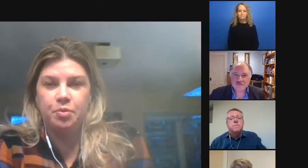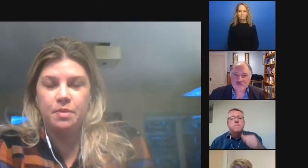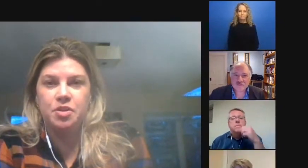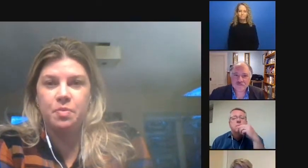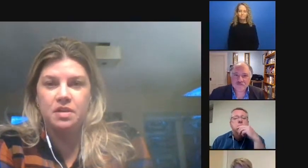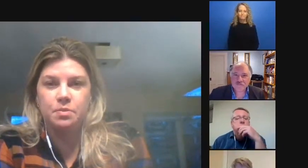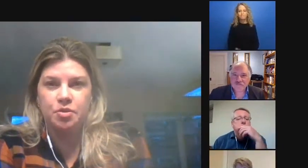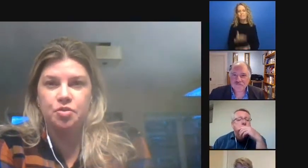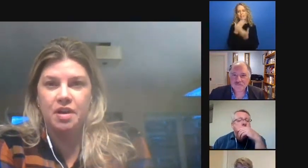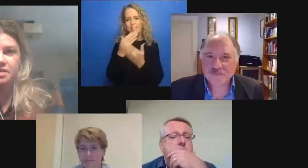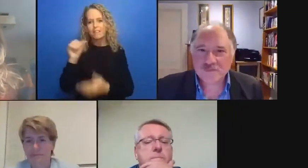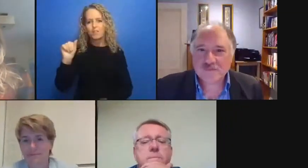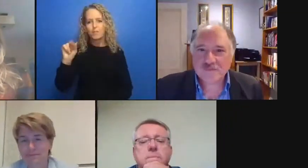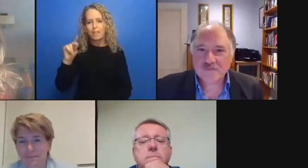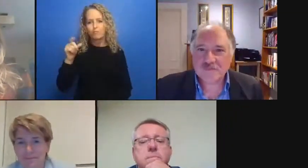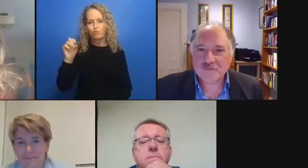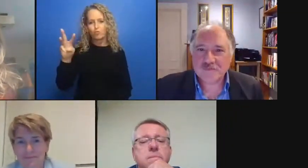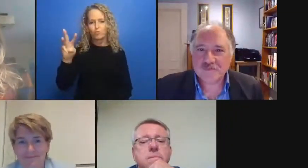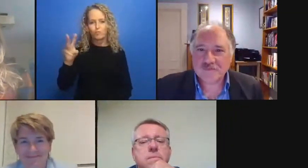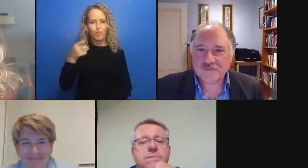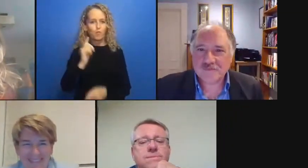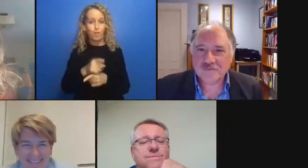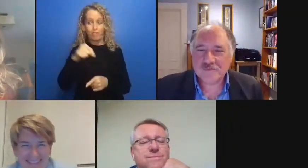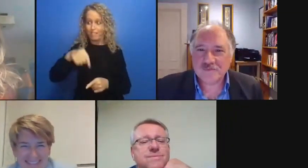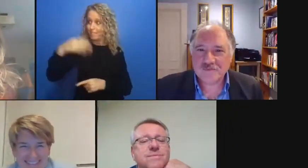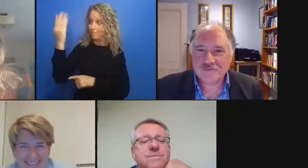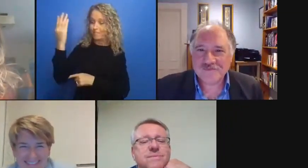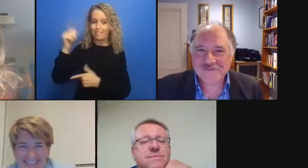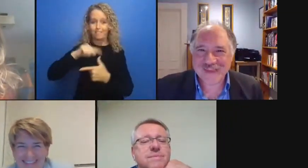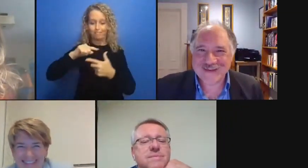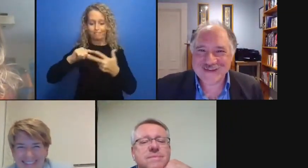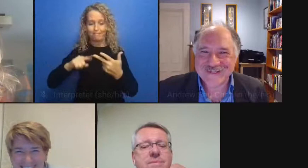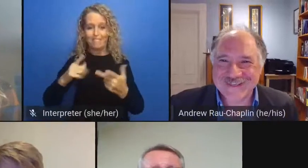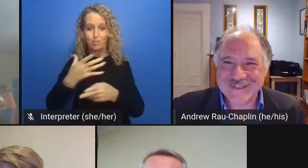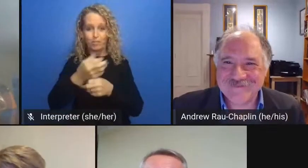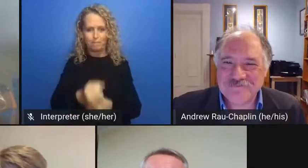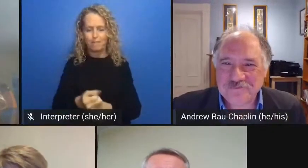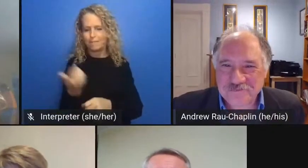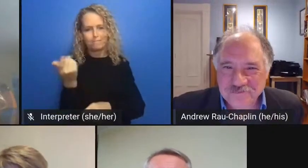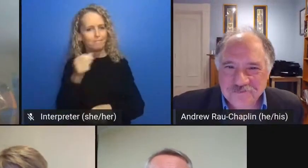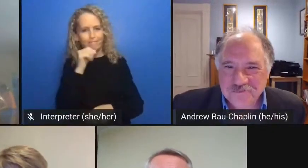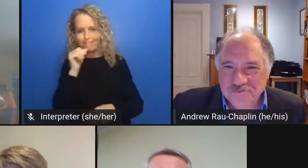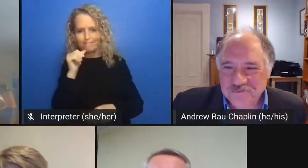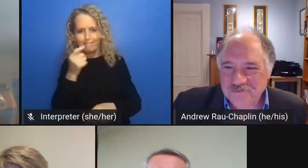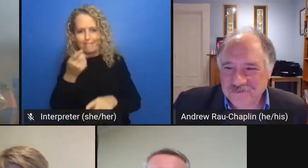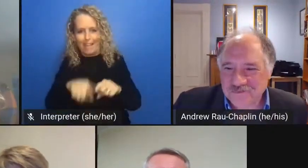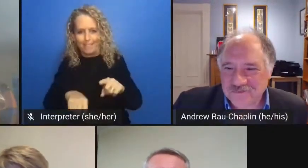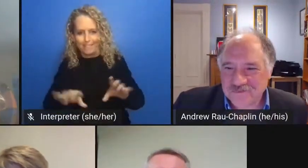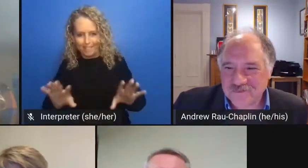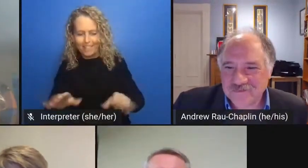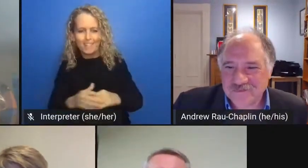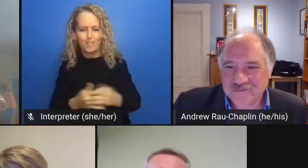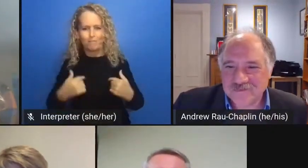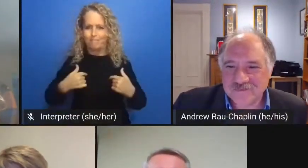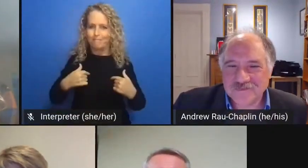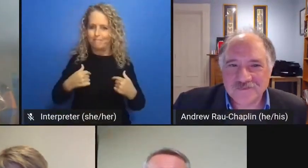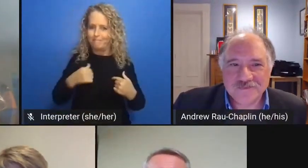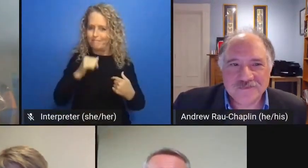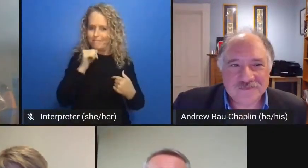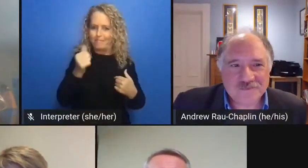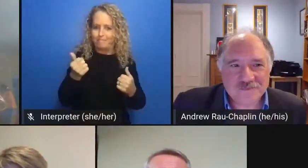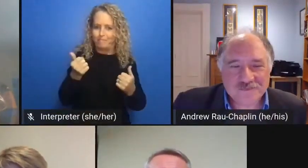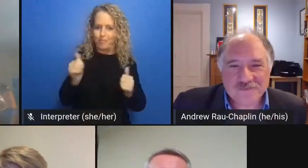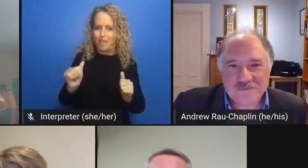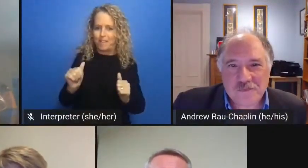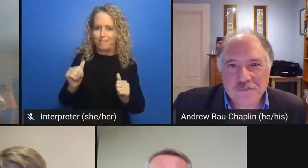would be like pretty much impossible to try to sum up this whole conversation. So I'm not going to try to do that at all. I'm just going to sort of give everybody a chance to catch their breath for a